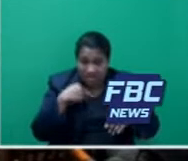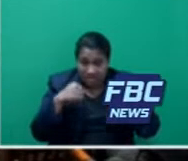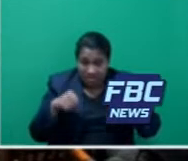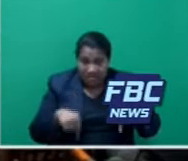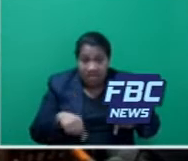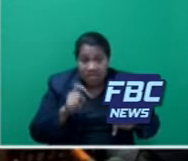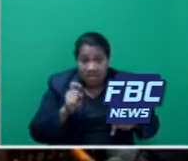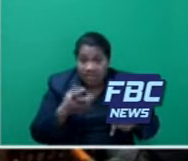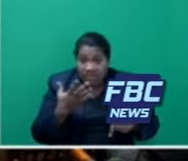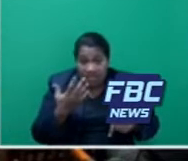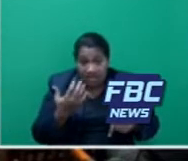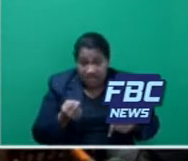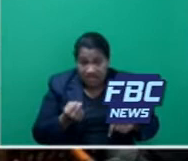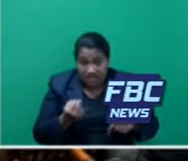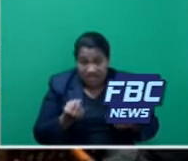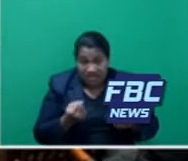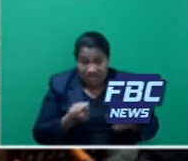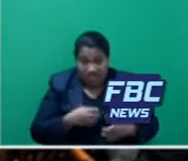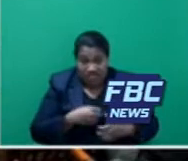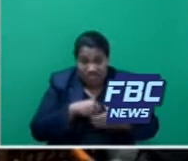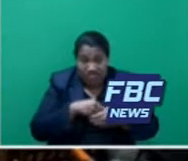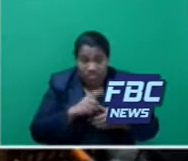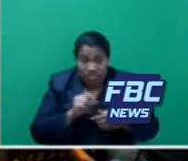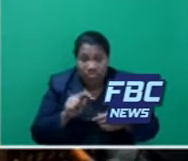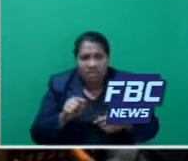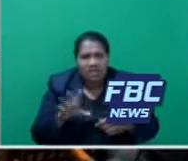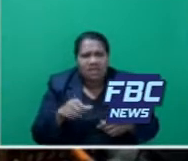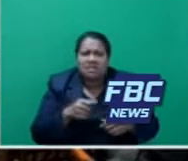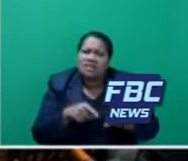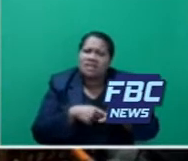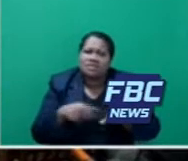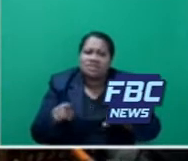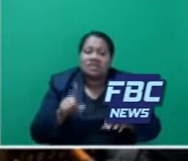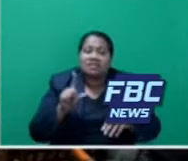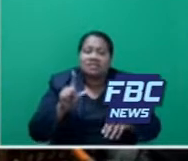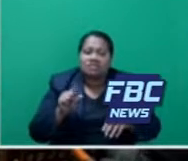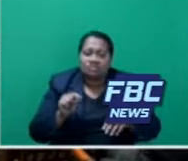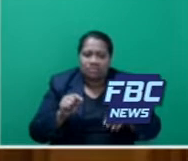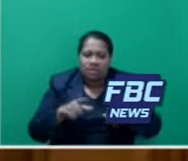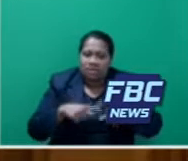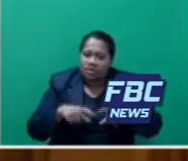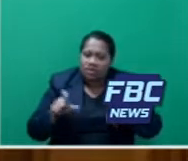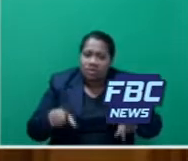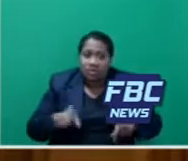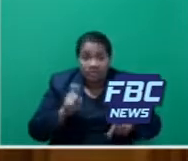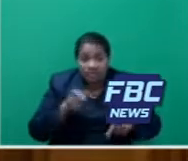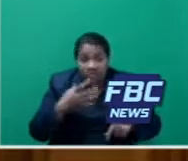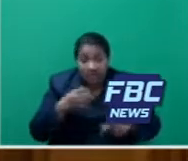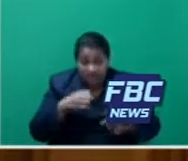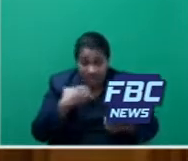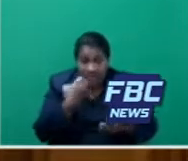to do that, take it outside and let's go and settle it in the courts. But if he has evidence of that,